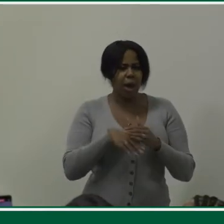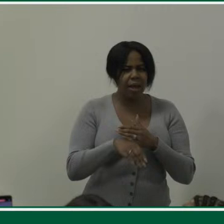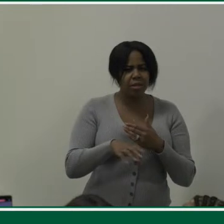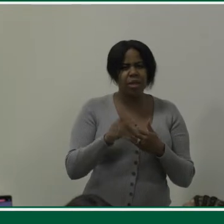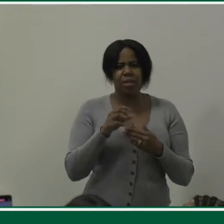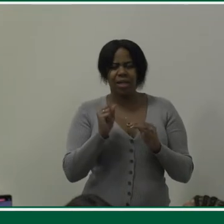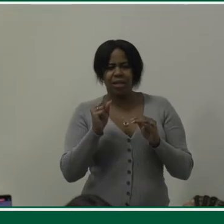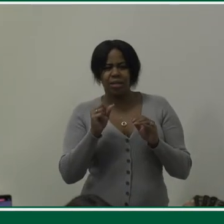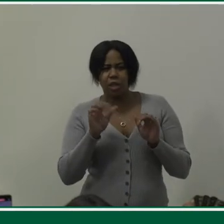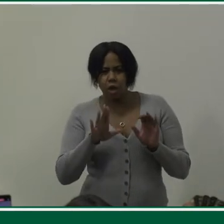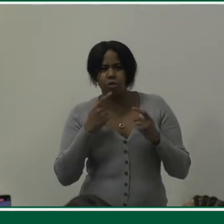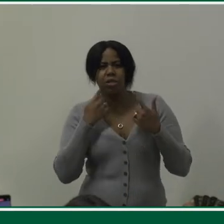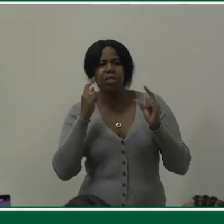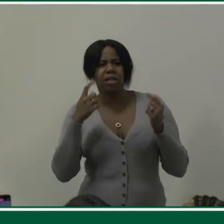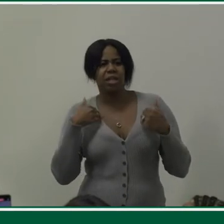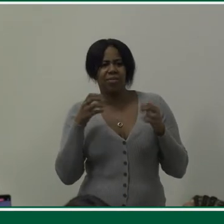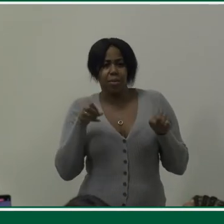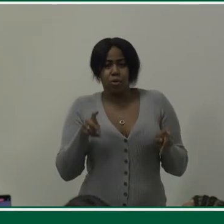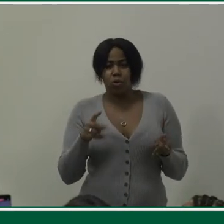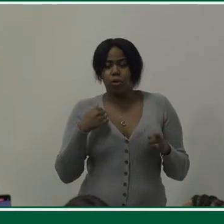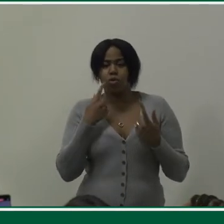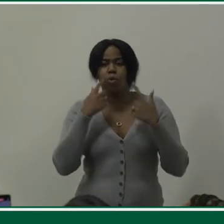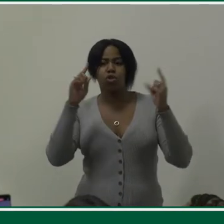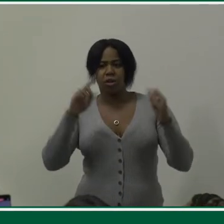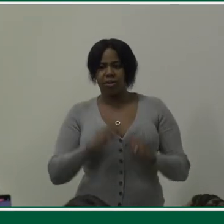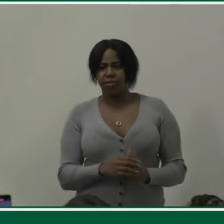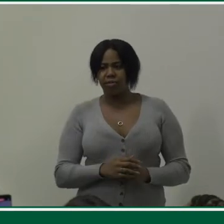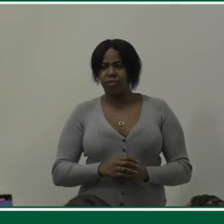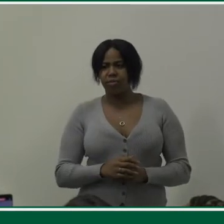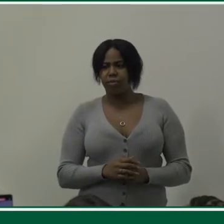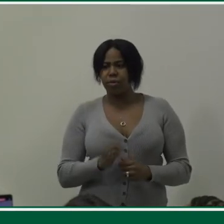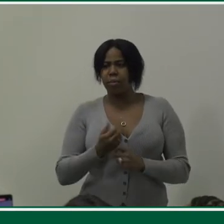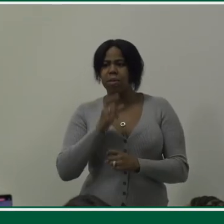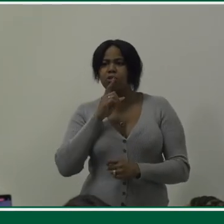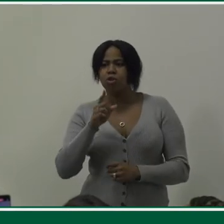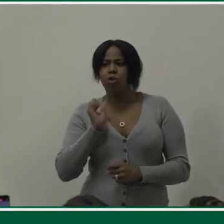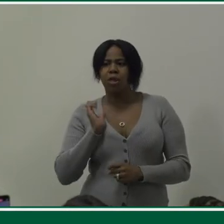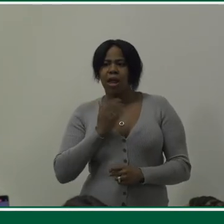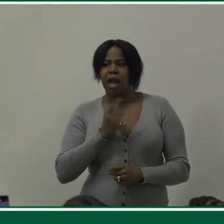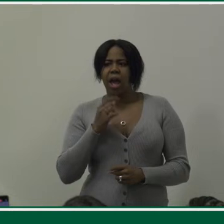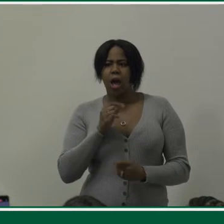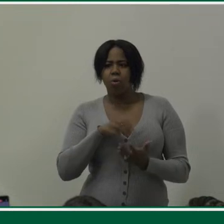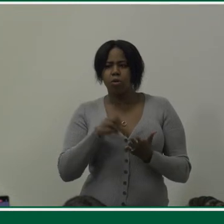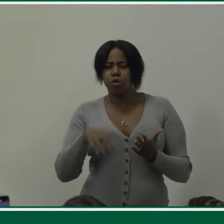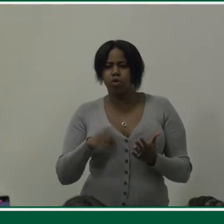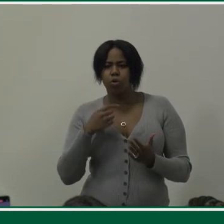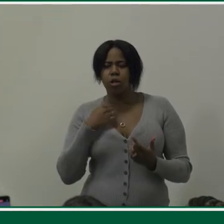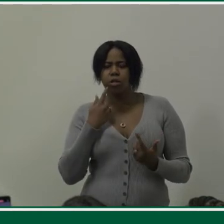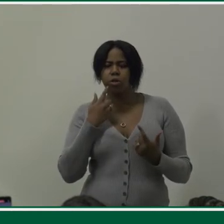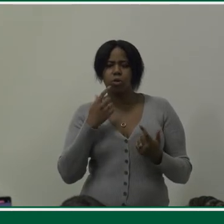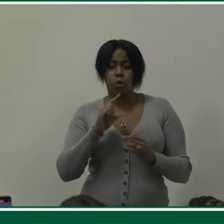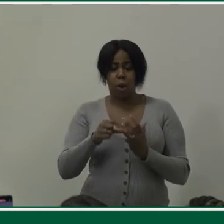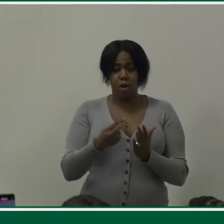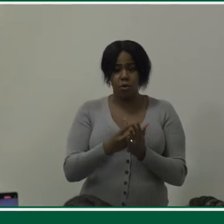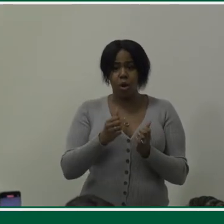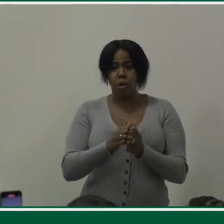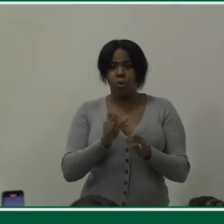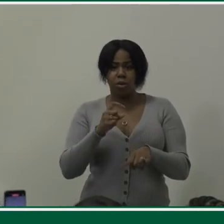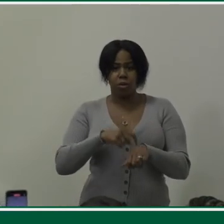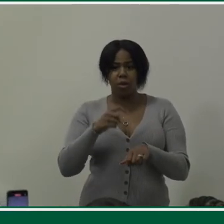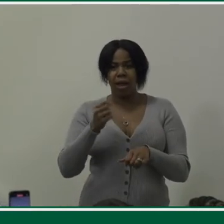the potential to achieve. Ensuring our scholars graduate in a timely manner and have the academic